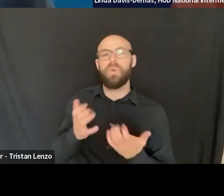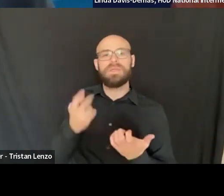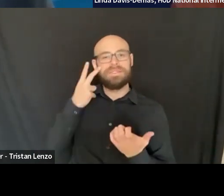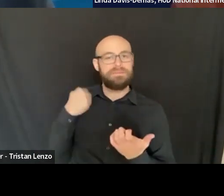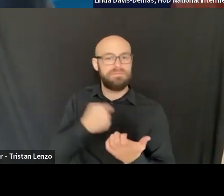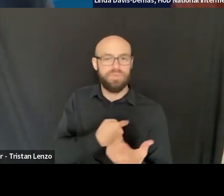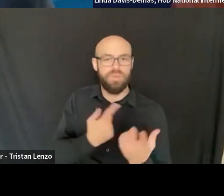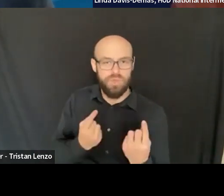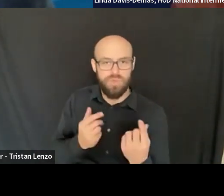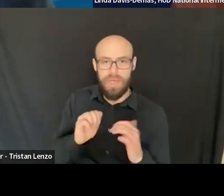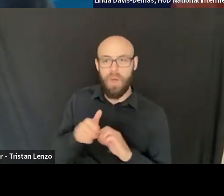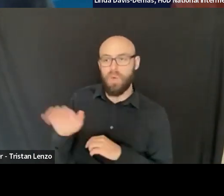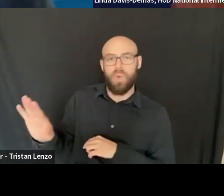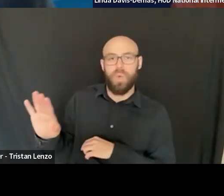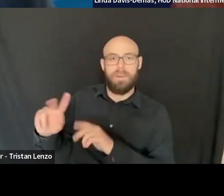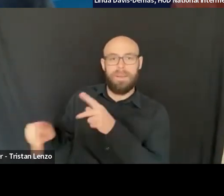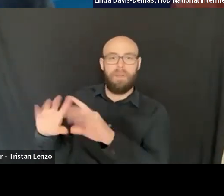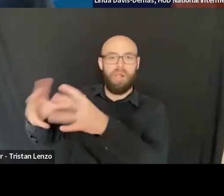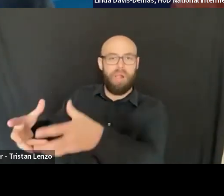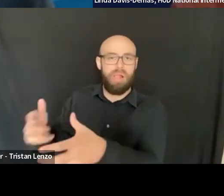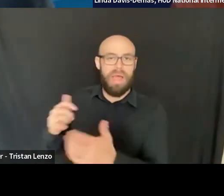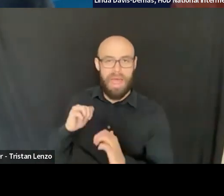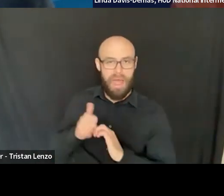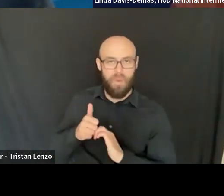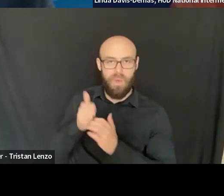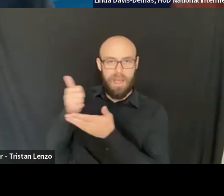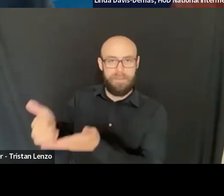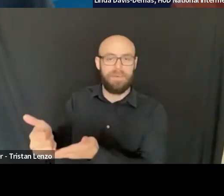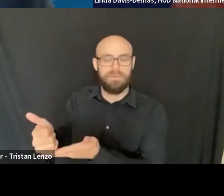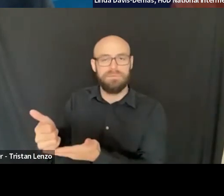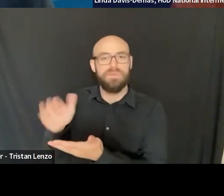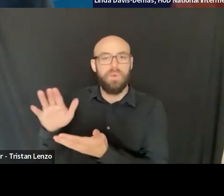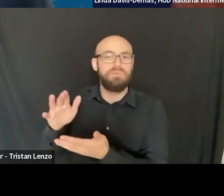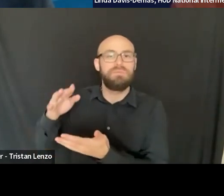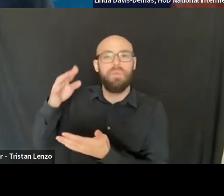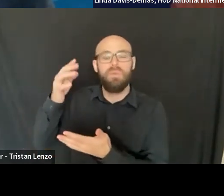can we help you? What is a priority that you would like to see us be more active on?